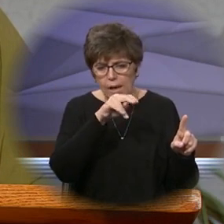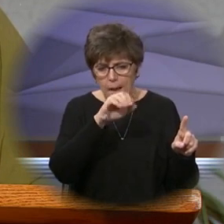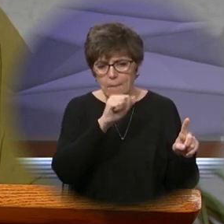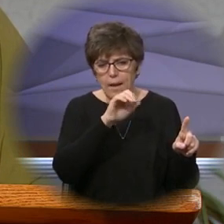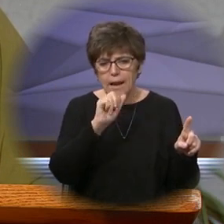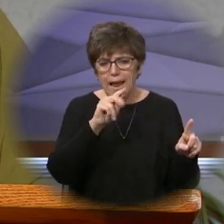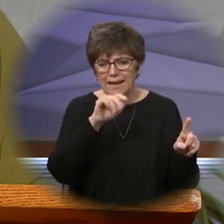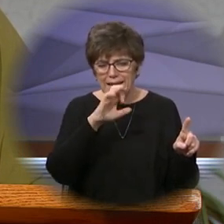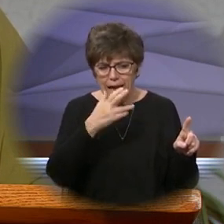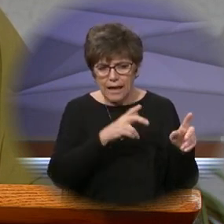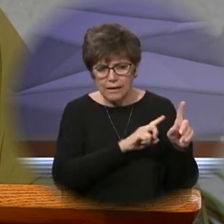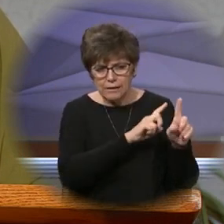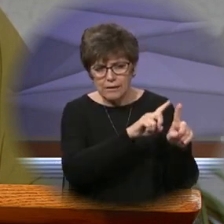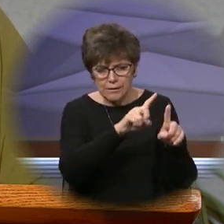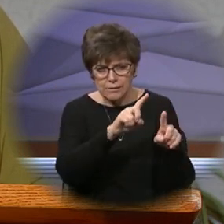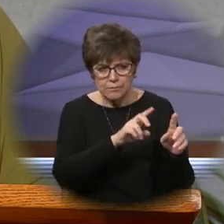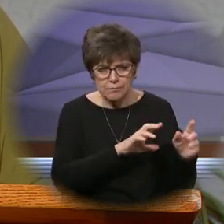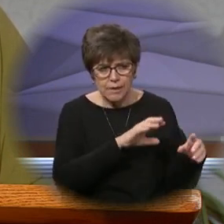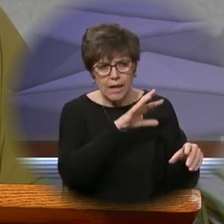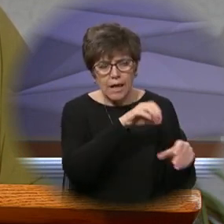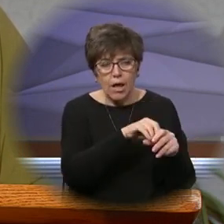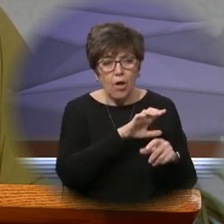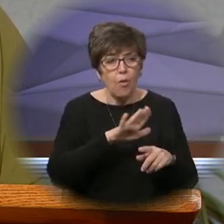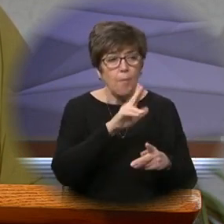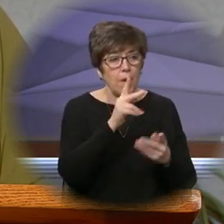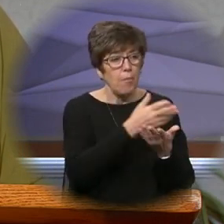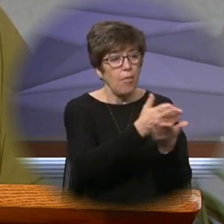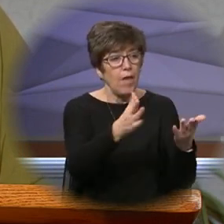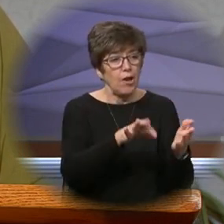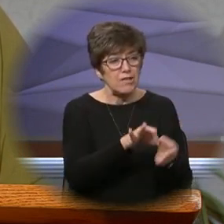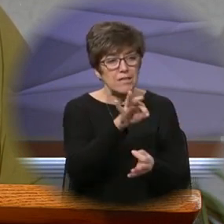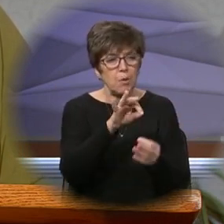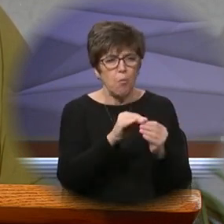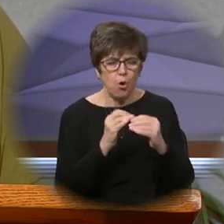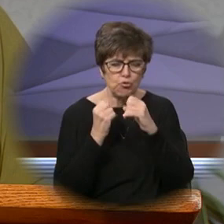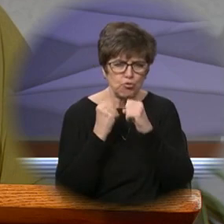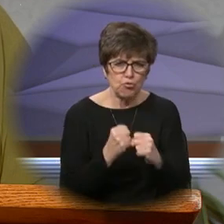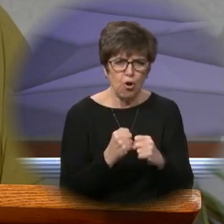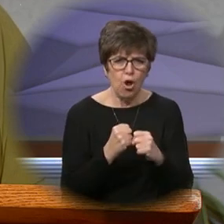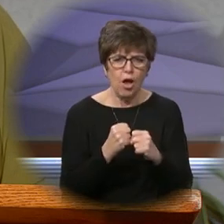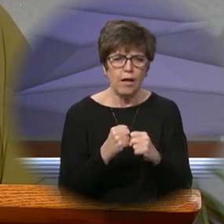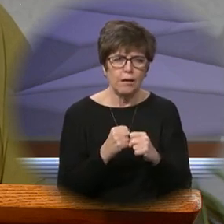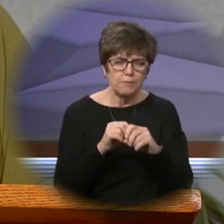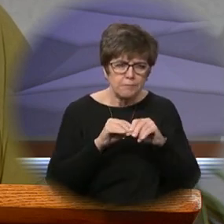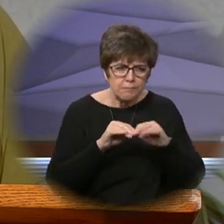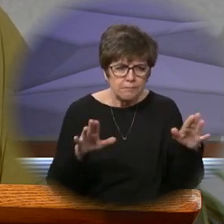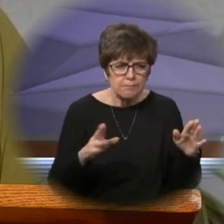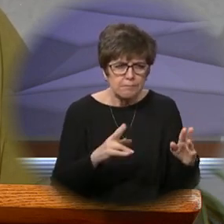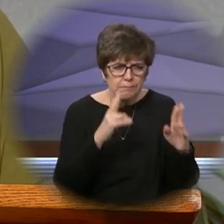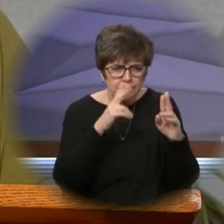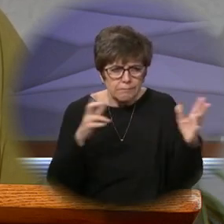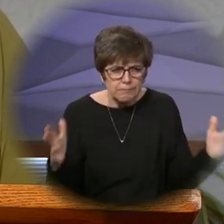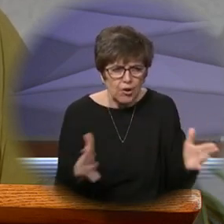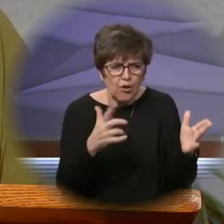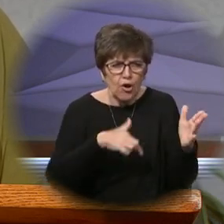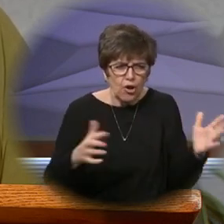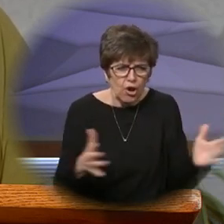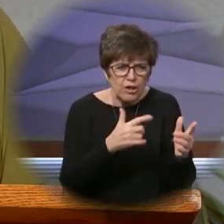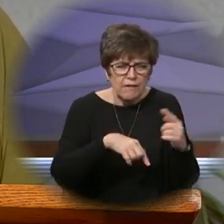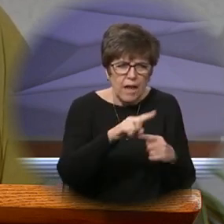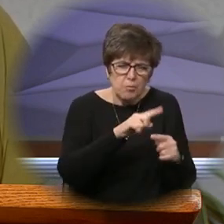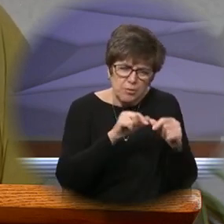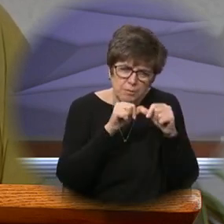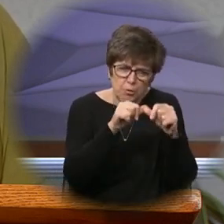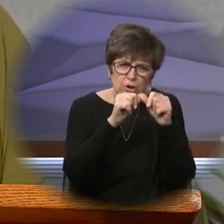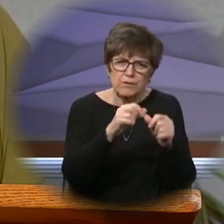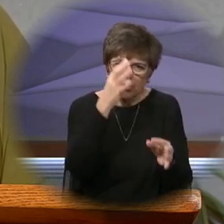Antioch. They strengthened the spirit of the disciples and exhorted them to persevere in the faith,